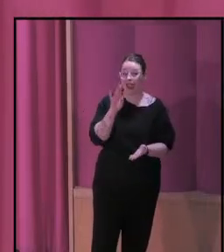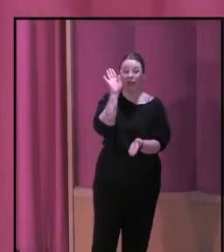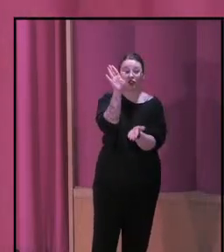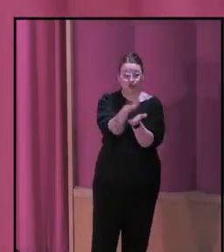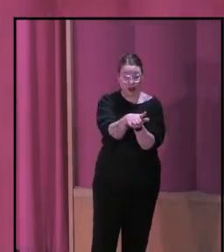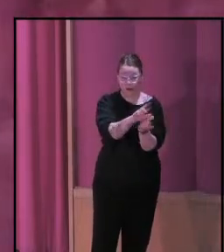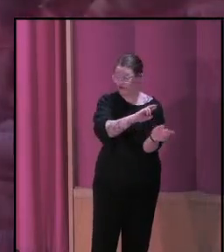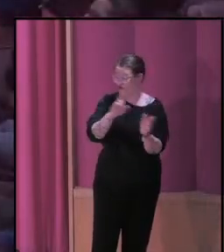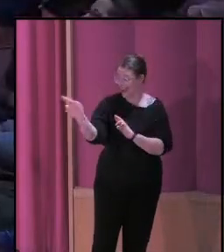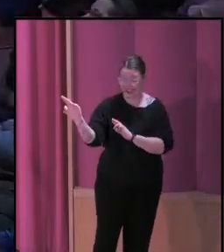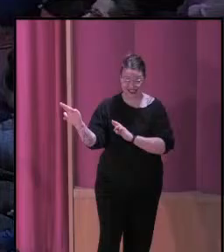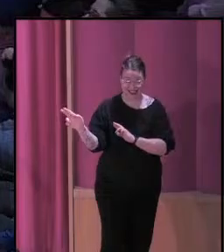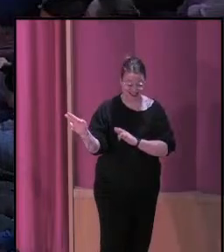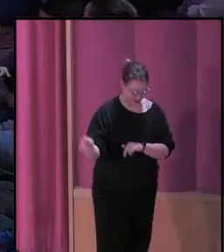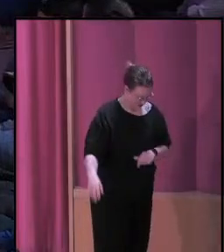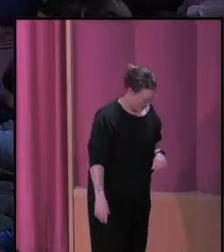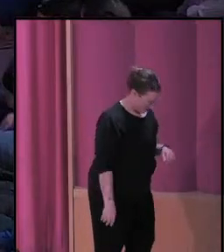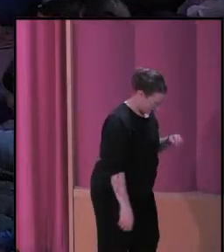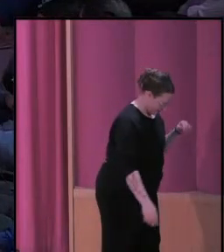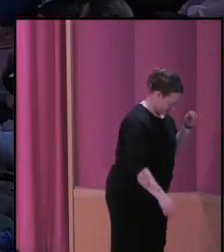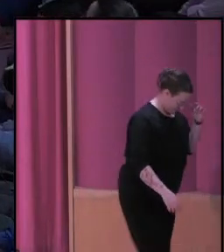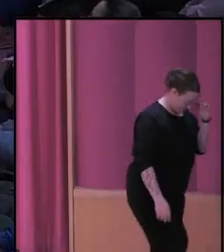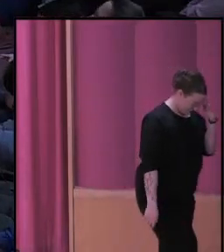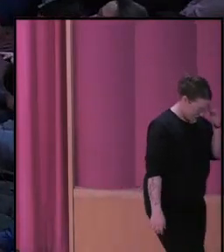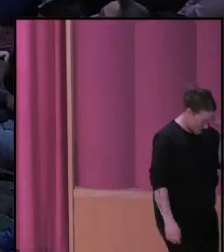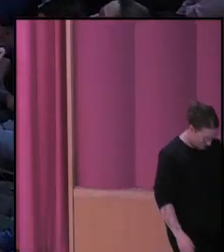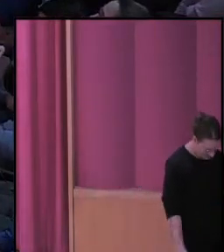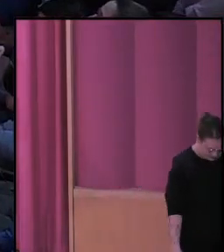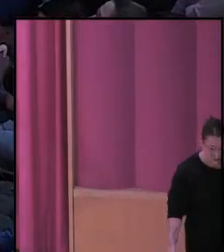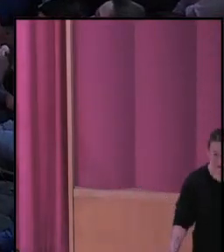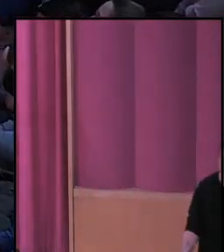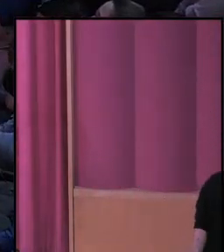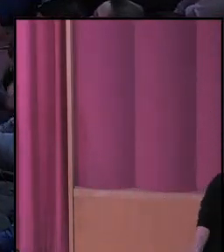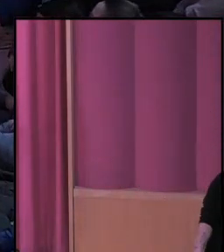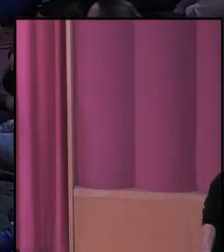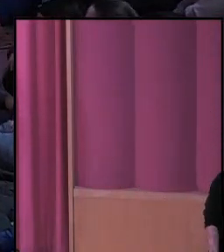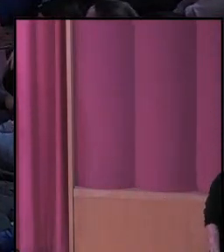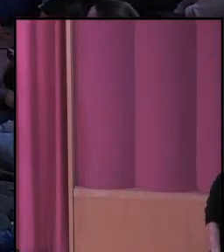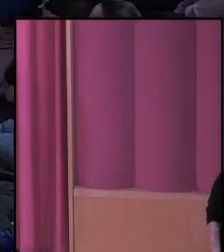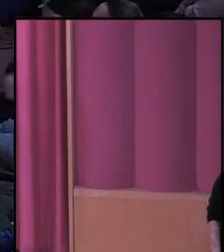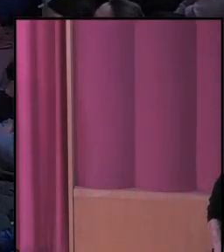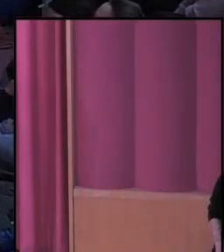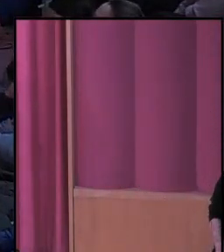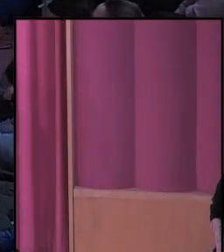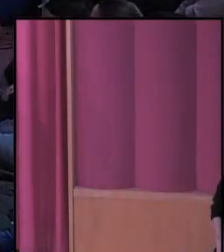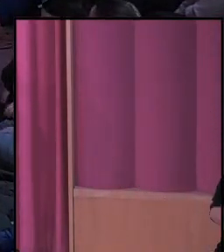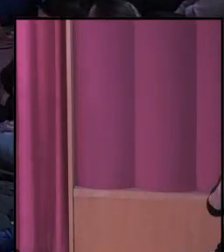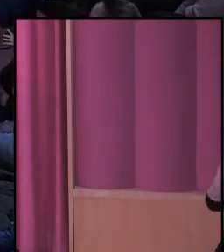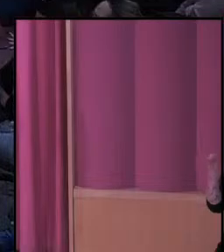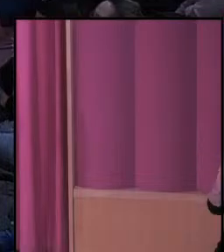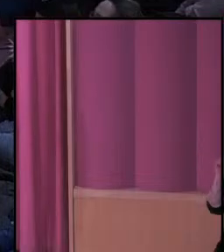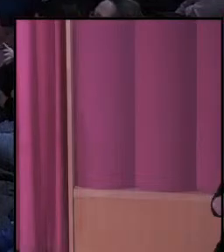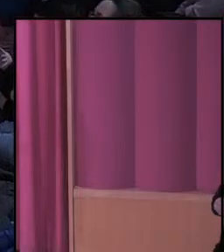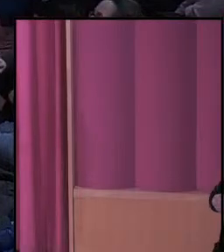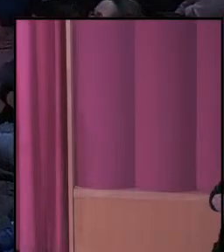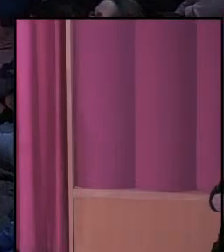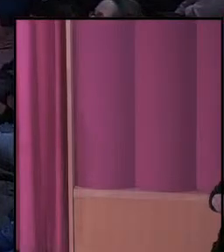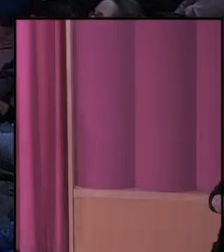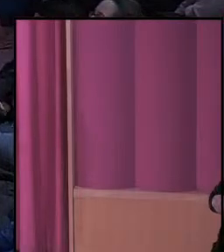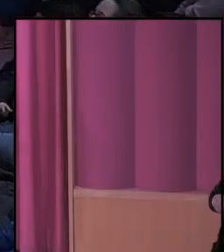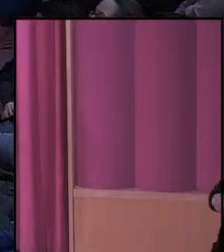ready? Here we go. The big finish. This is going to be loud.